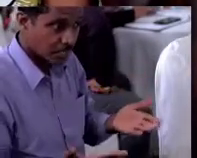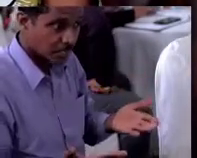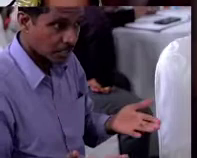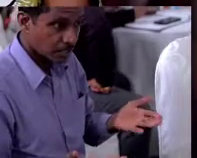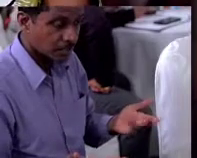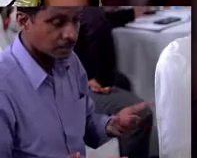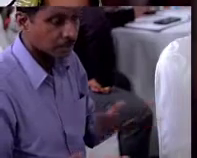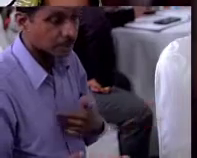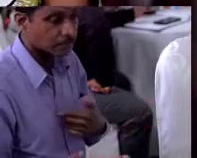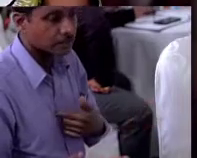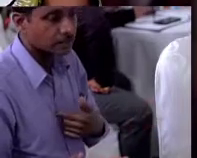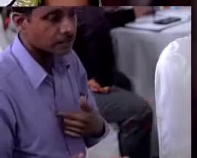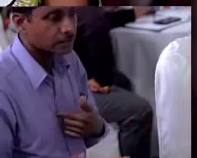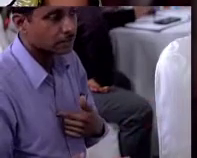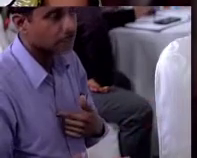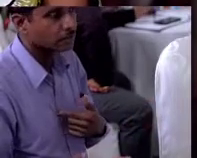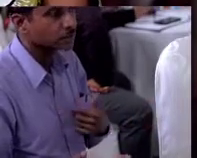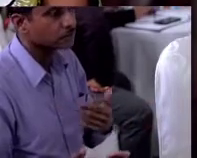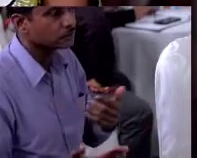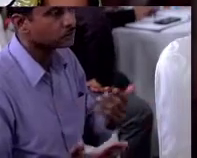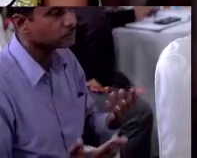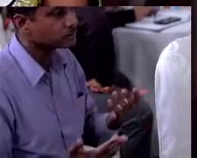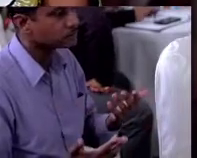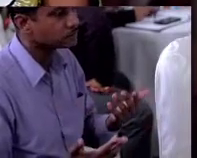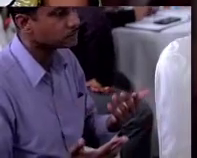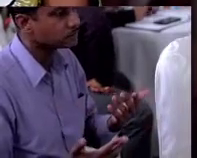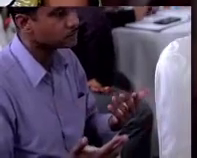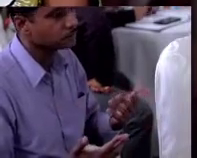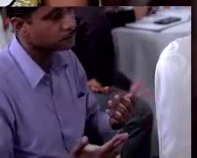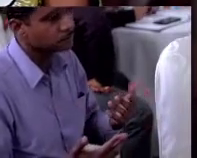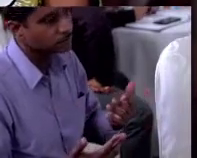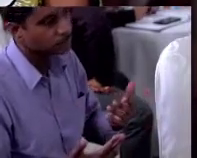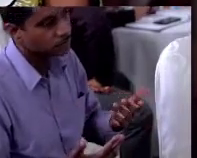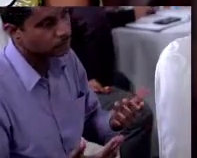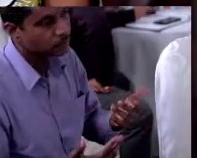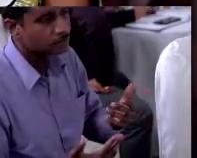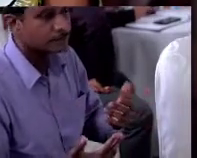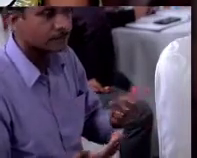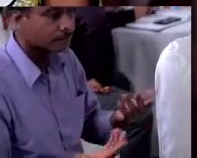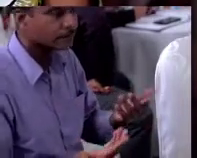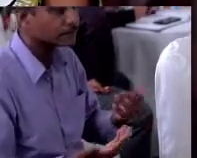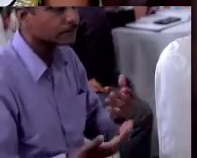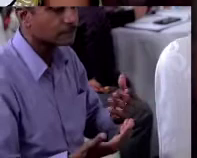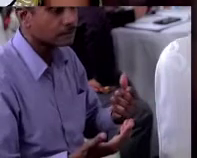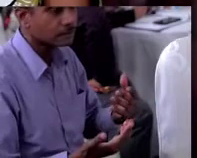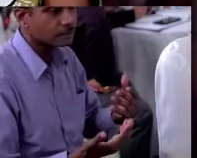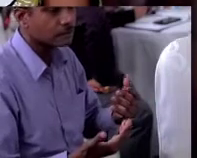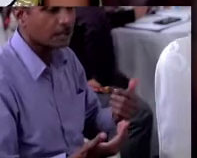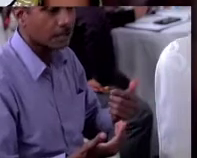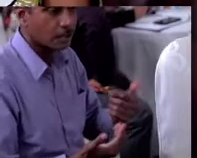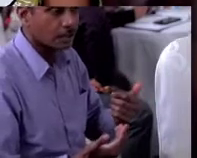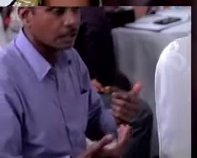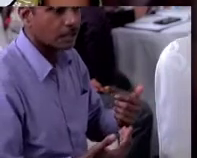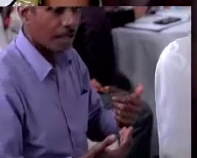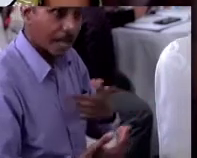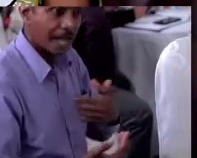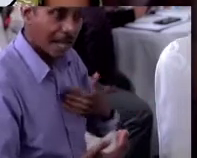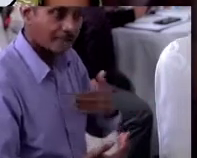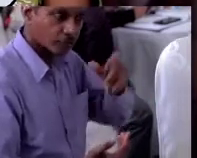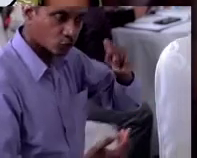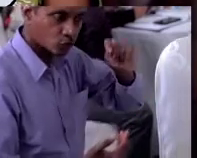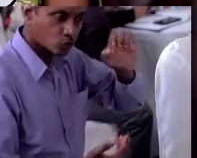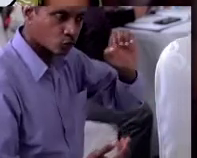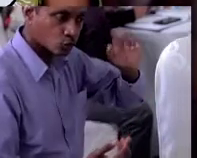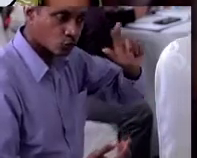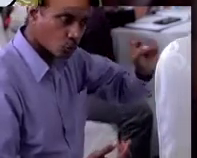of my existence, because I am here, and because of my affinity to certain things in fashion and in